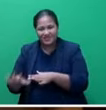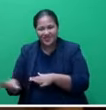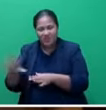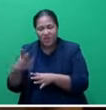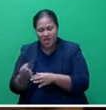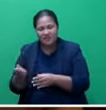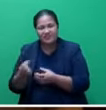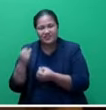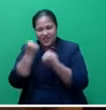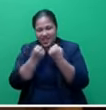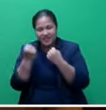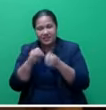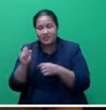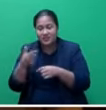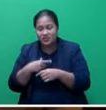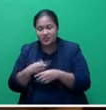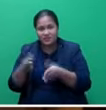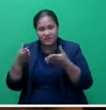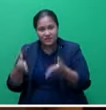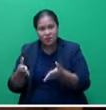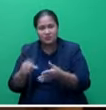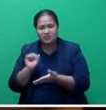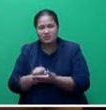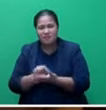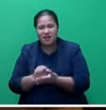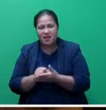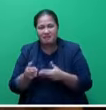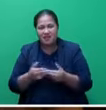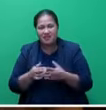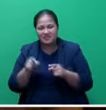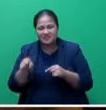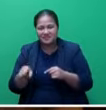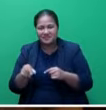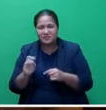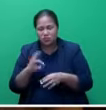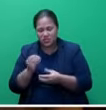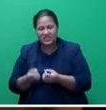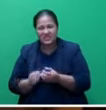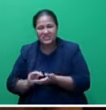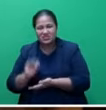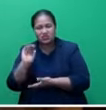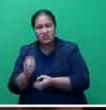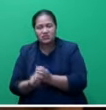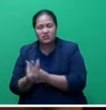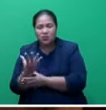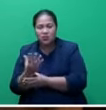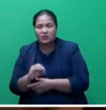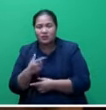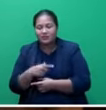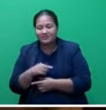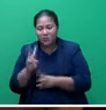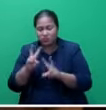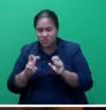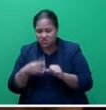Therefore, the focus is to properly manage these ratoons to increase yield. Research shows